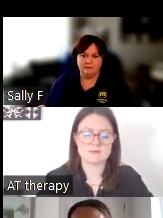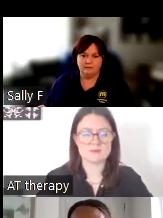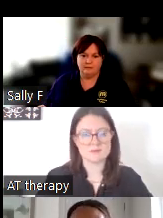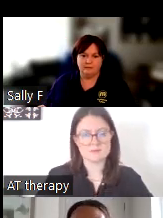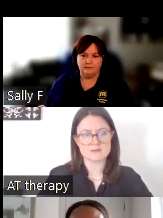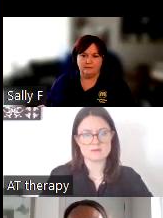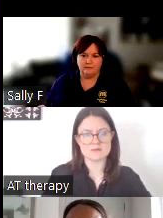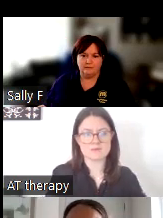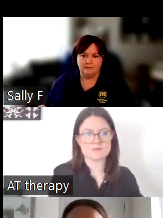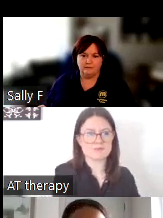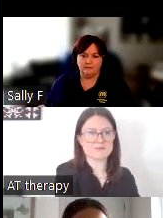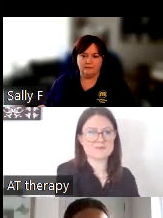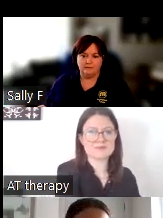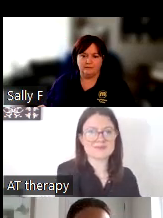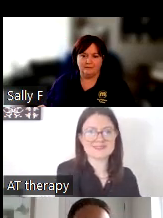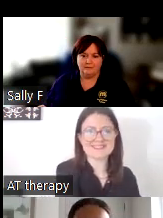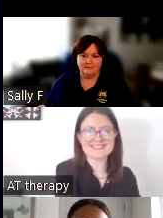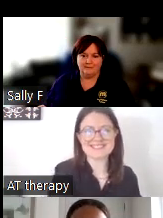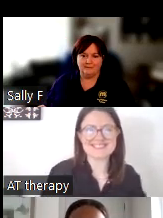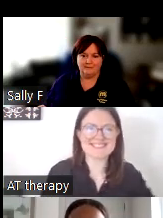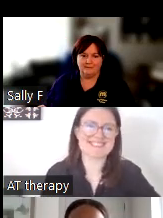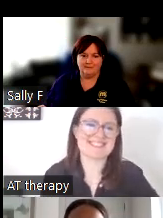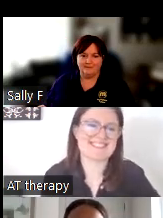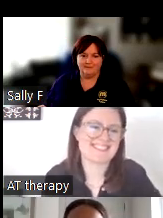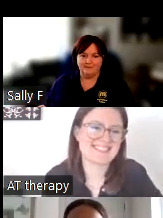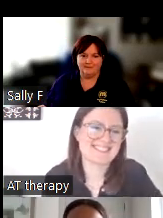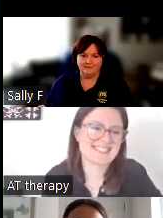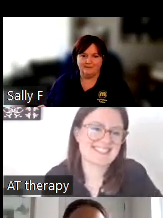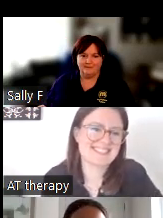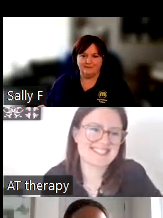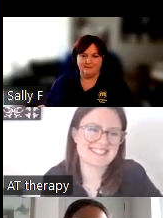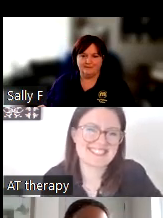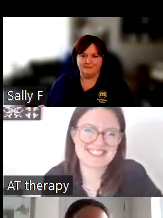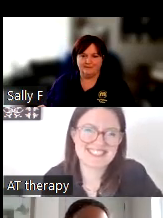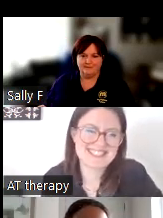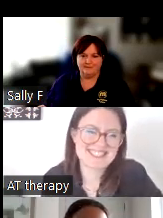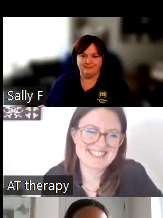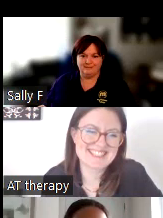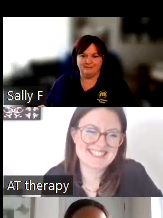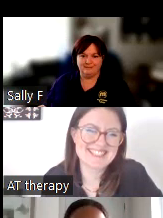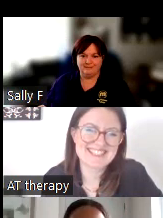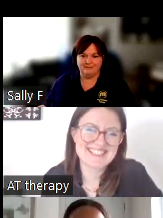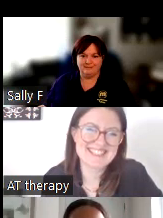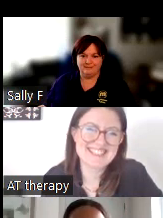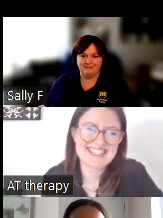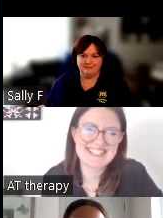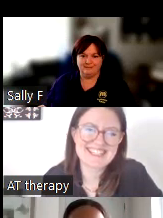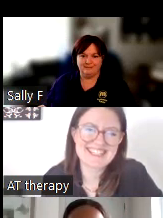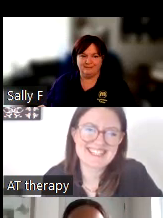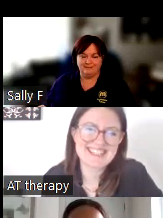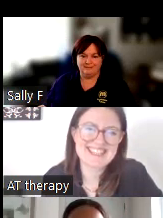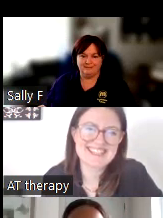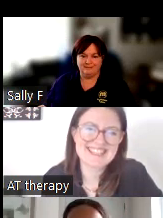kind of support with Makaton in school. So that's me. Next,